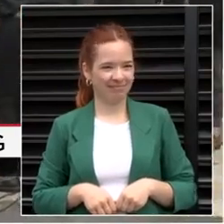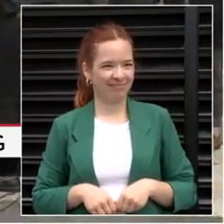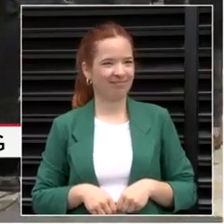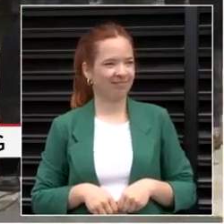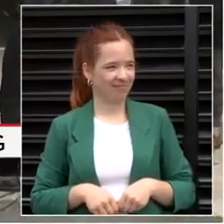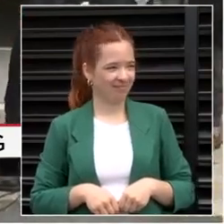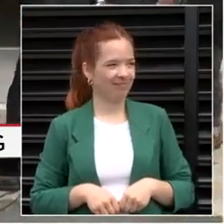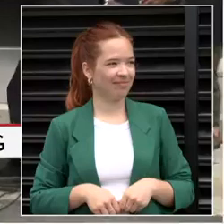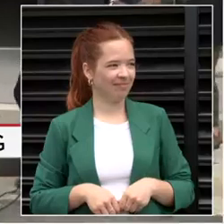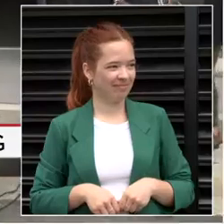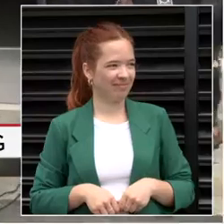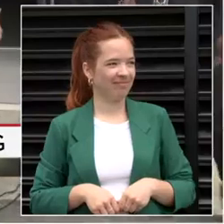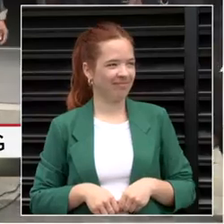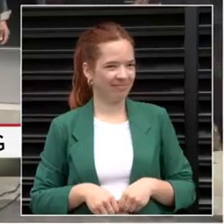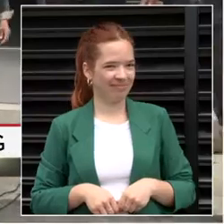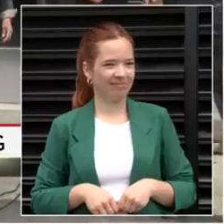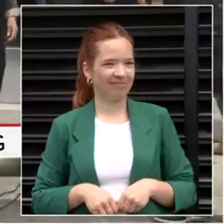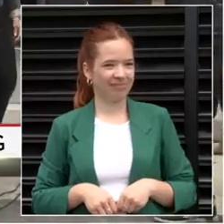him?